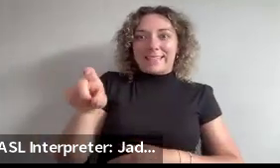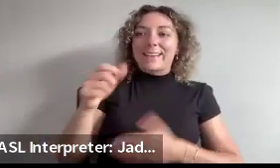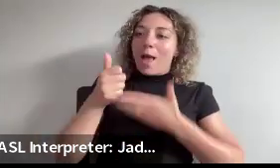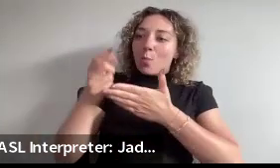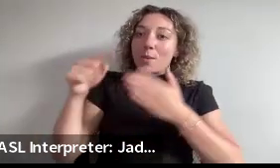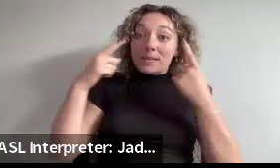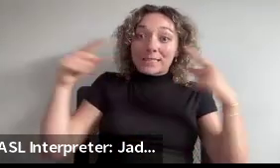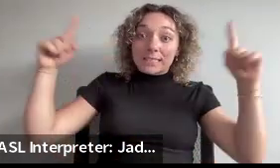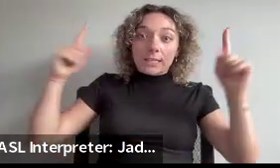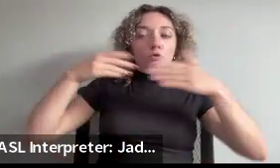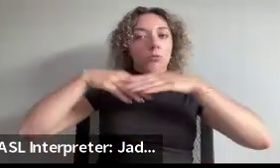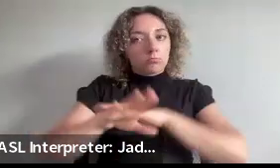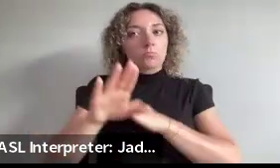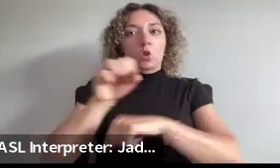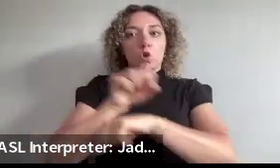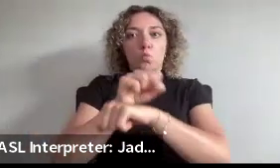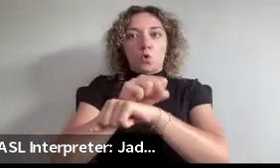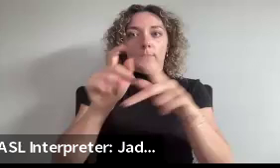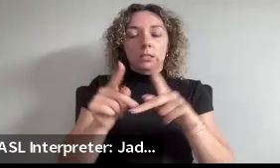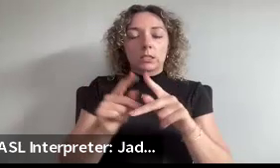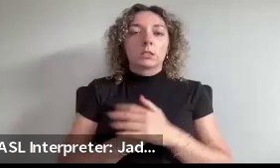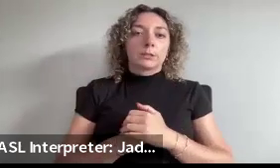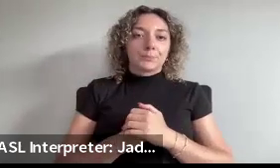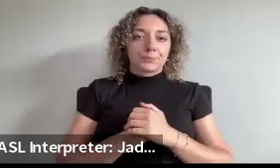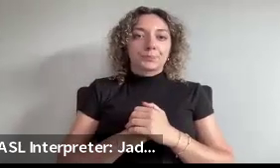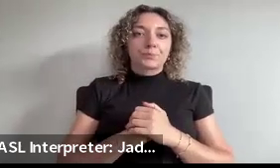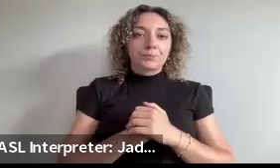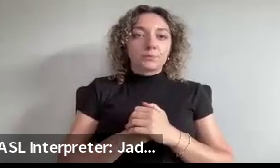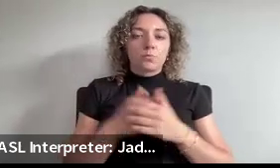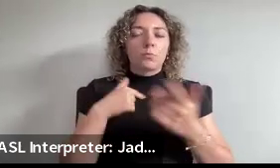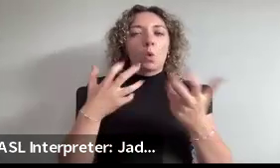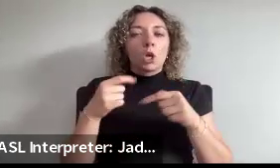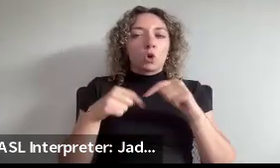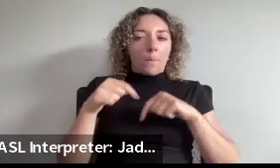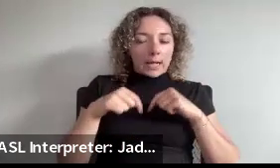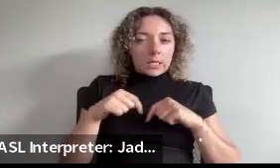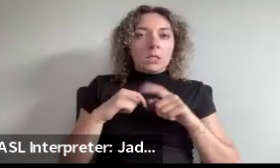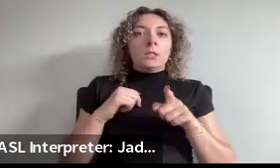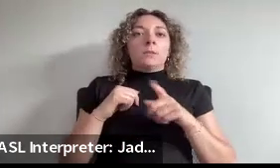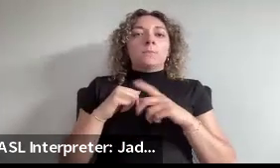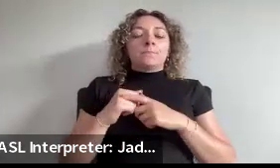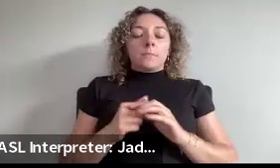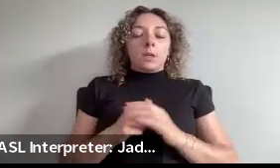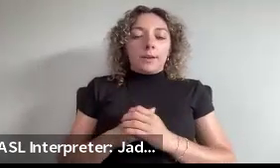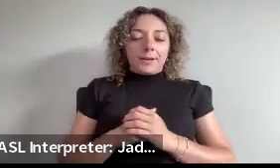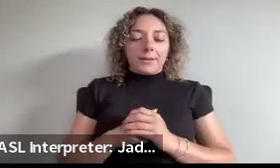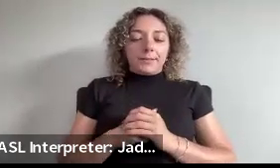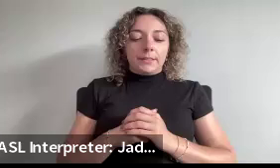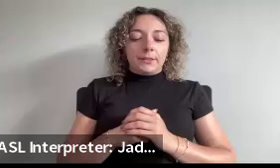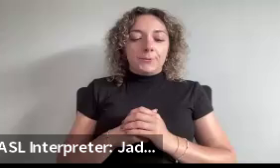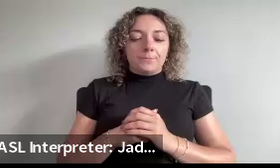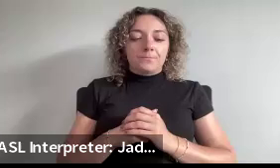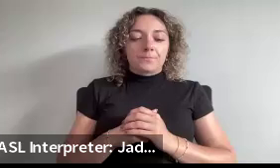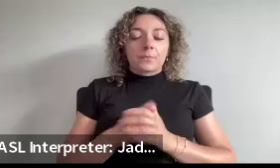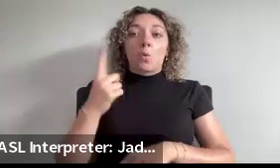the workforce. So I want to go back to this because at one point